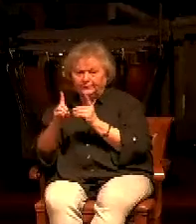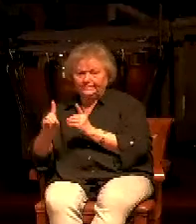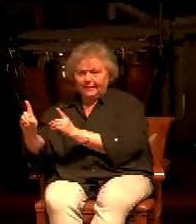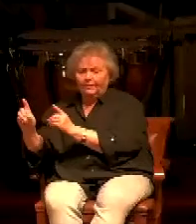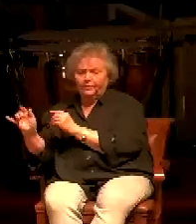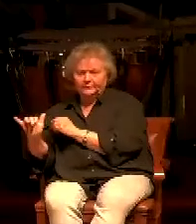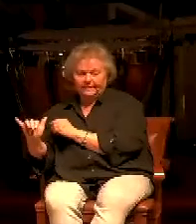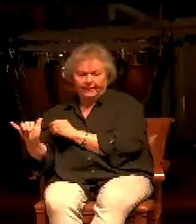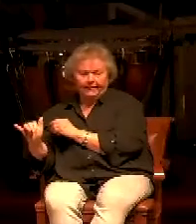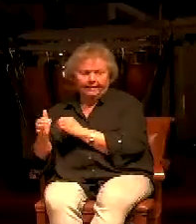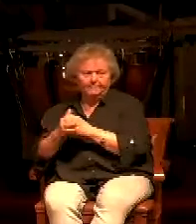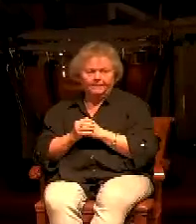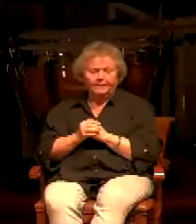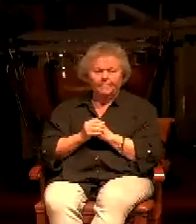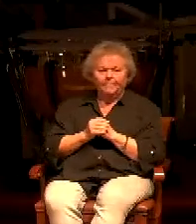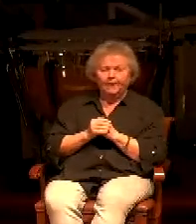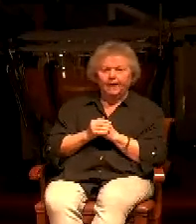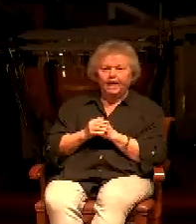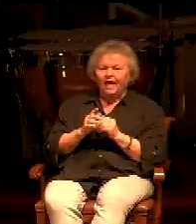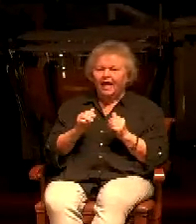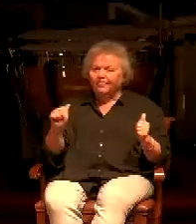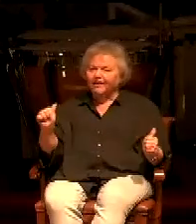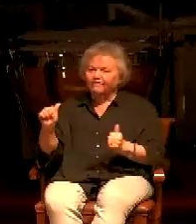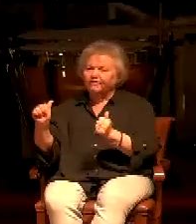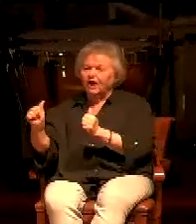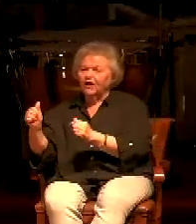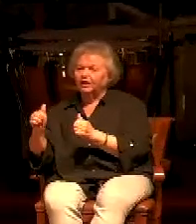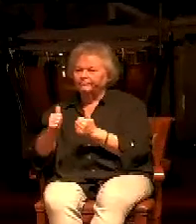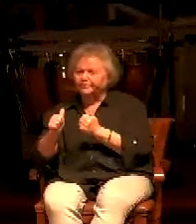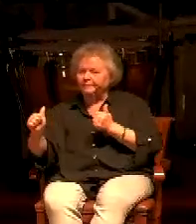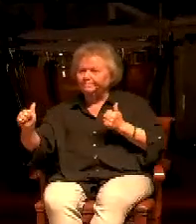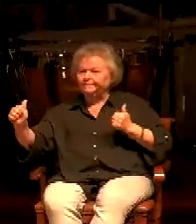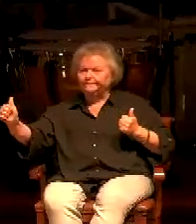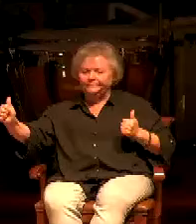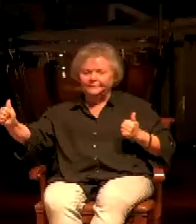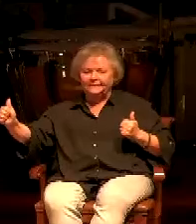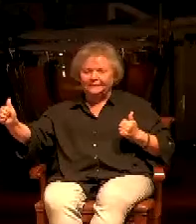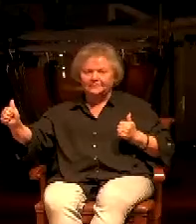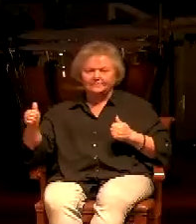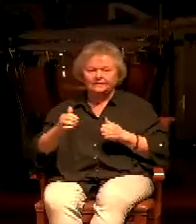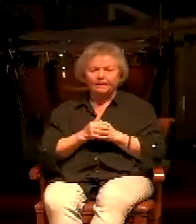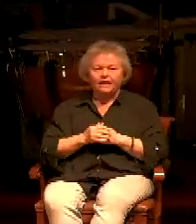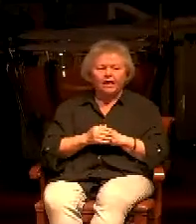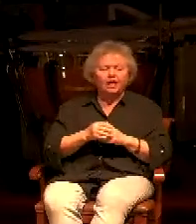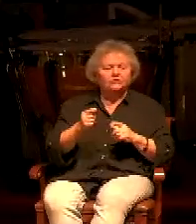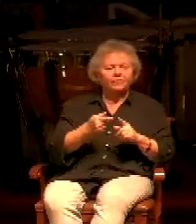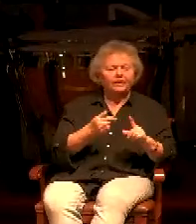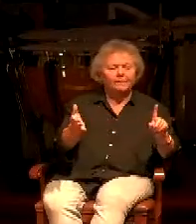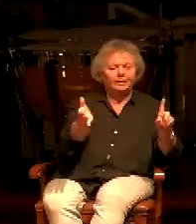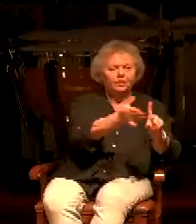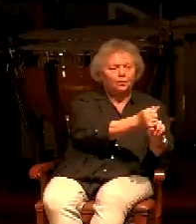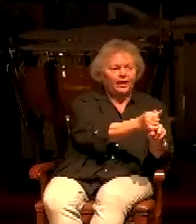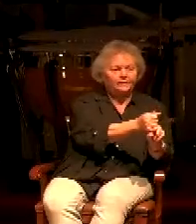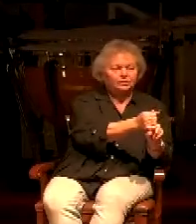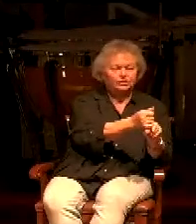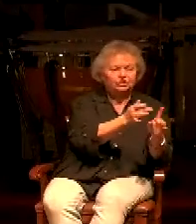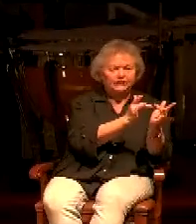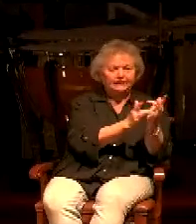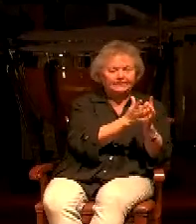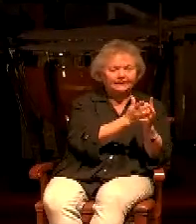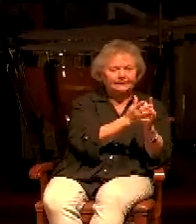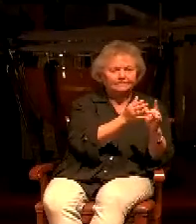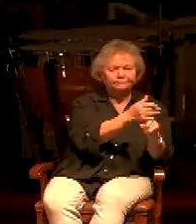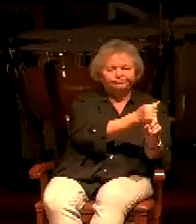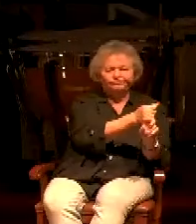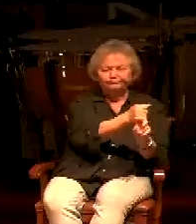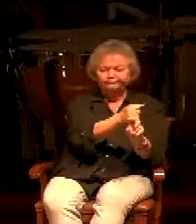Peter followed from a distance. So in the Garden of Gethsemane, they come to arrest Jesus. They bind Jesus up. Jesus sends his disciples. They